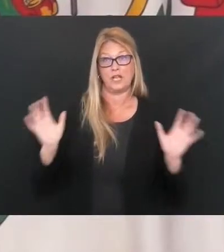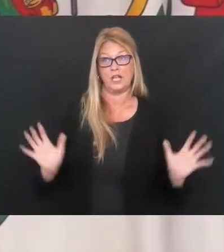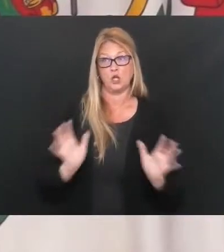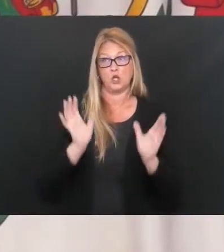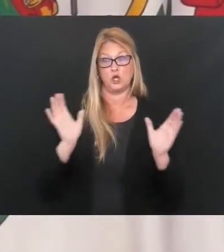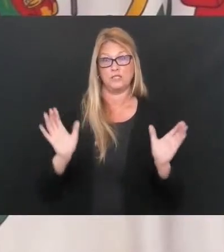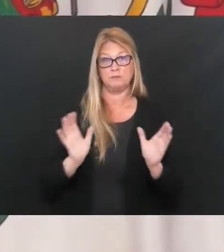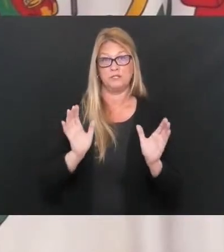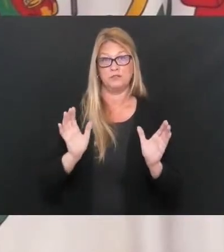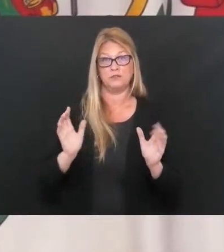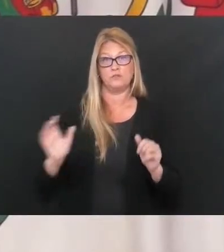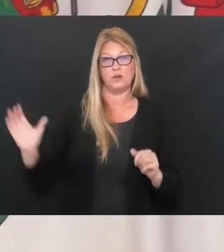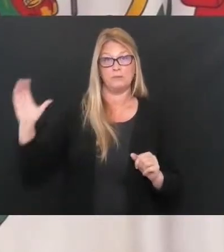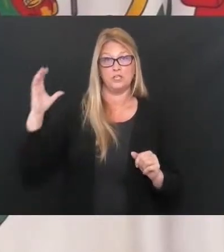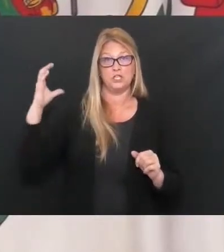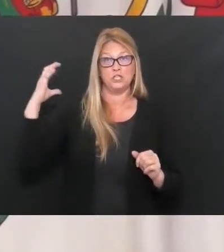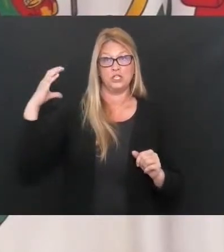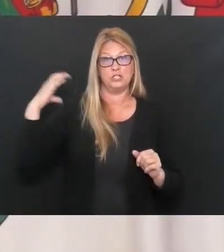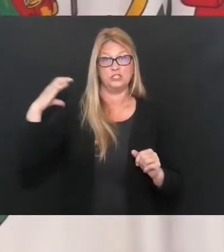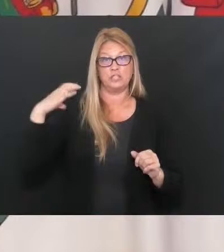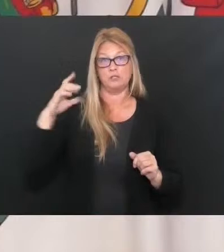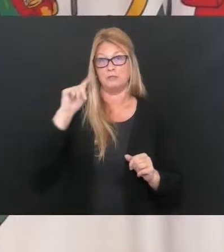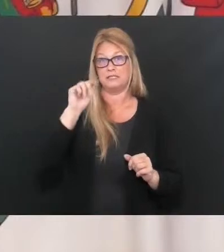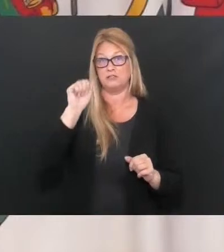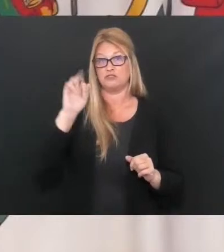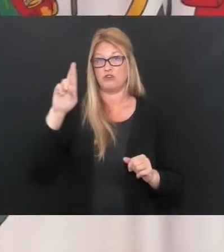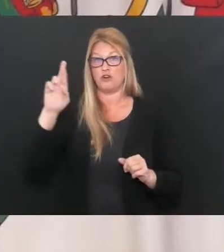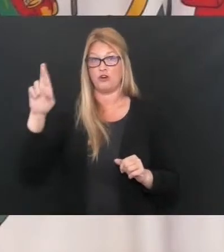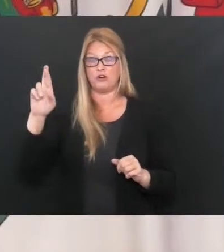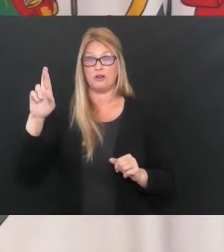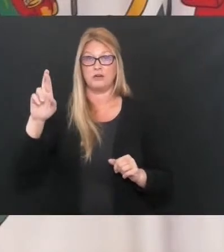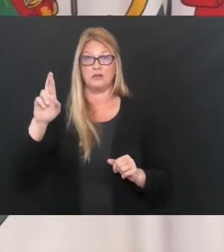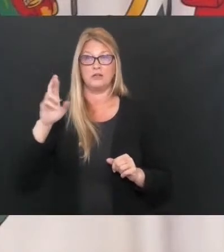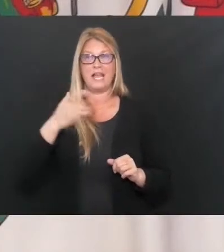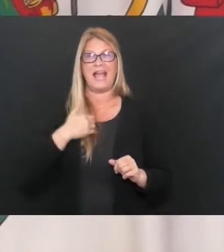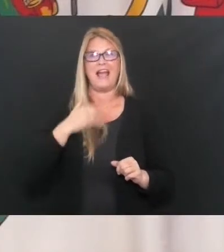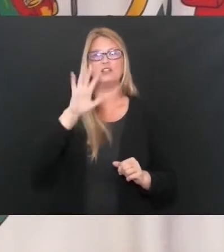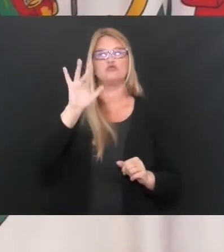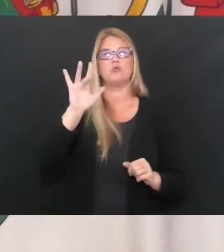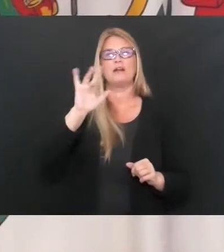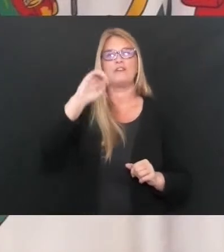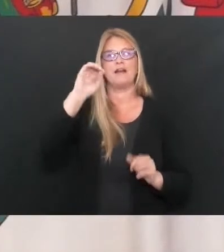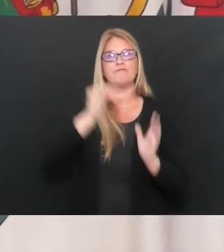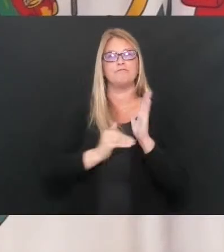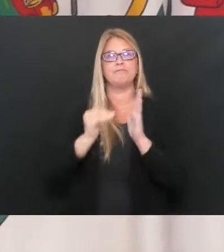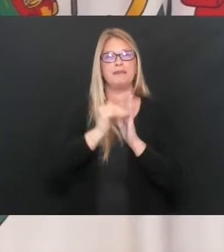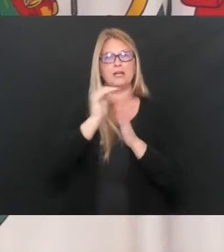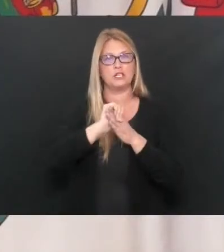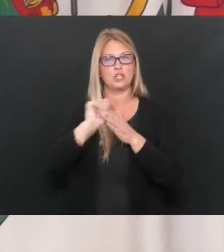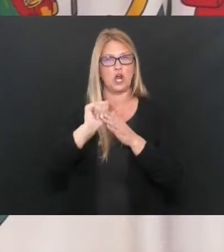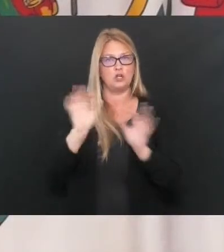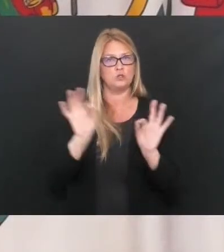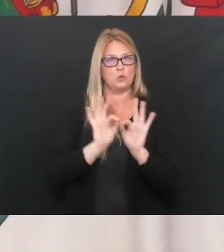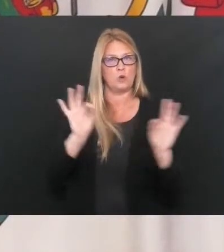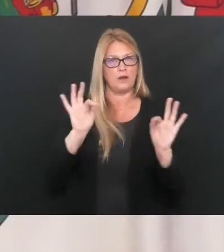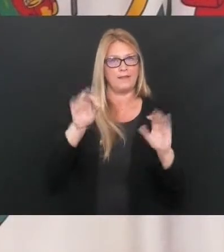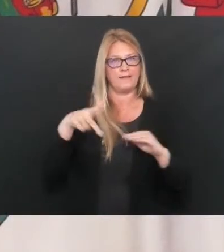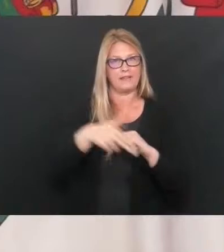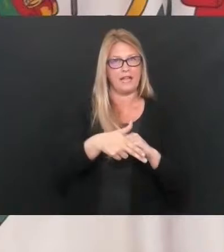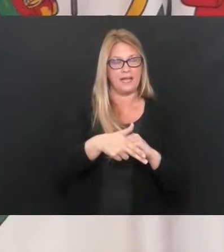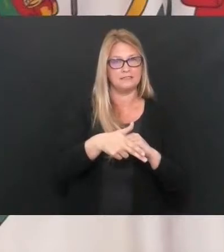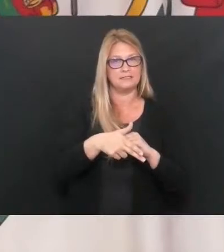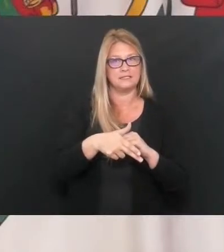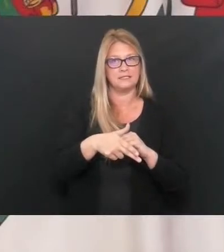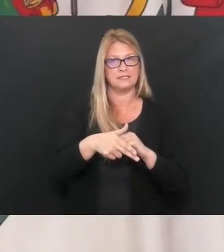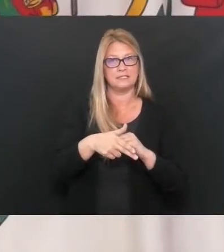from Chairman Tarr and everything, that there was $25 million worth of cuts that could come